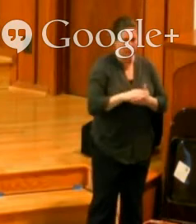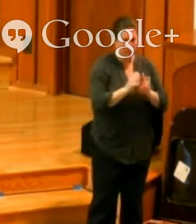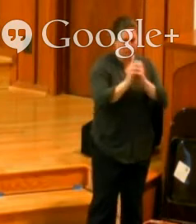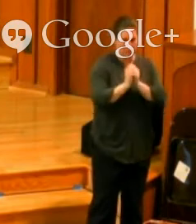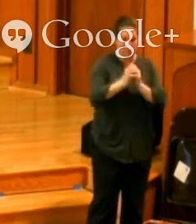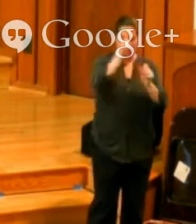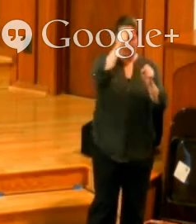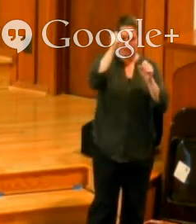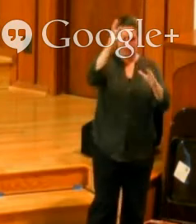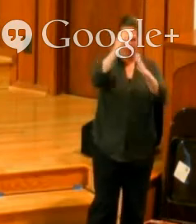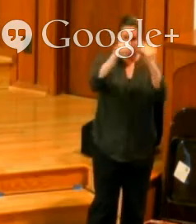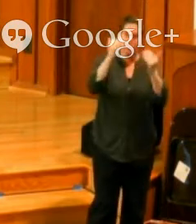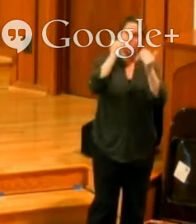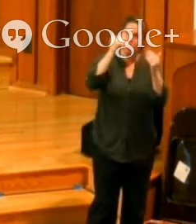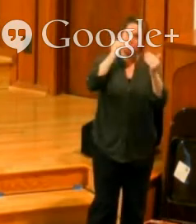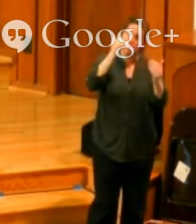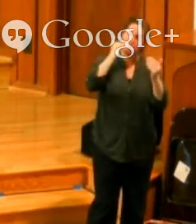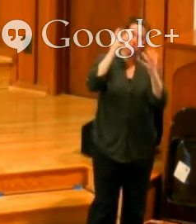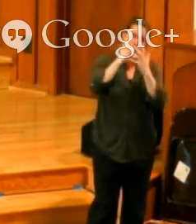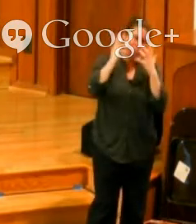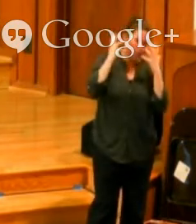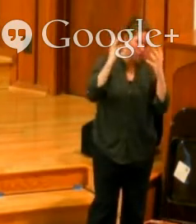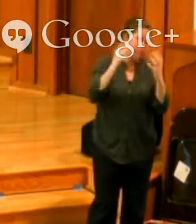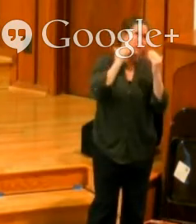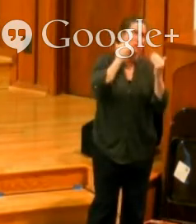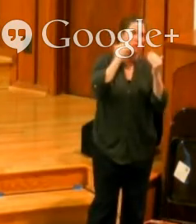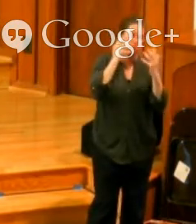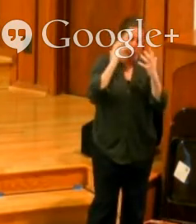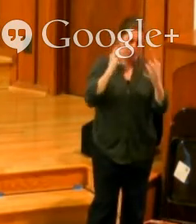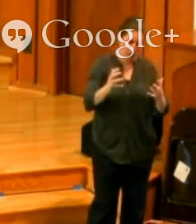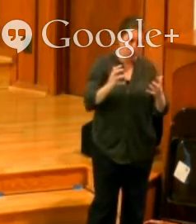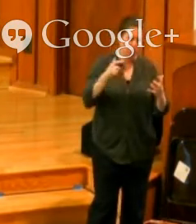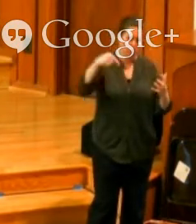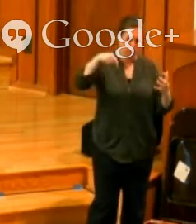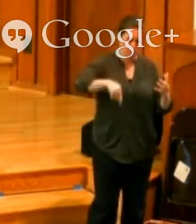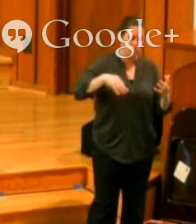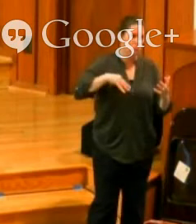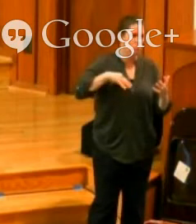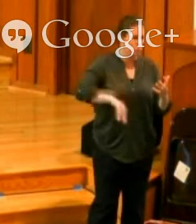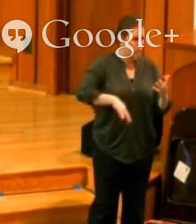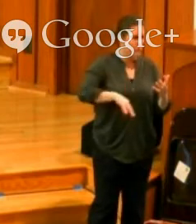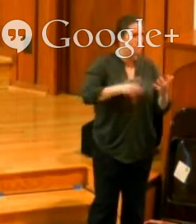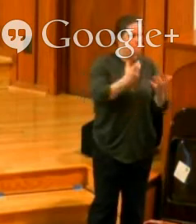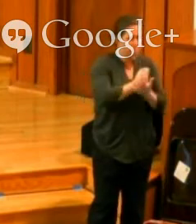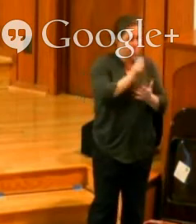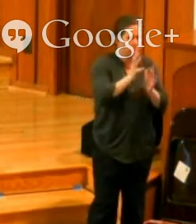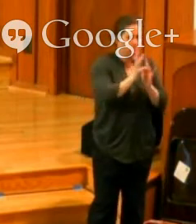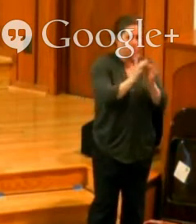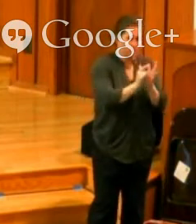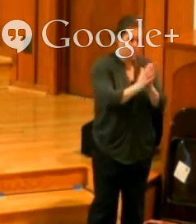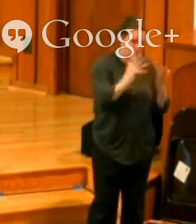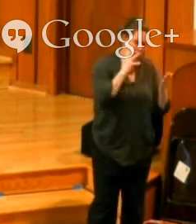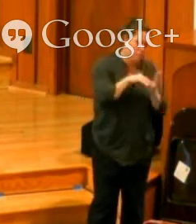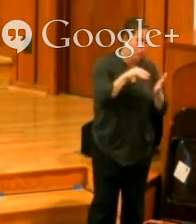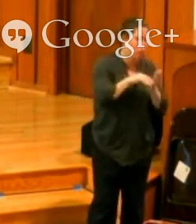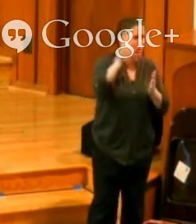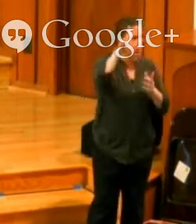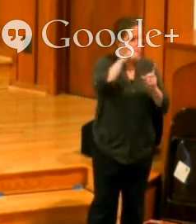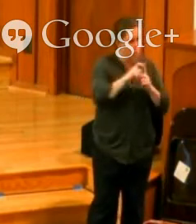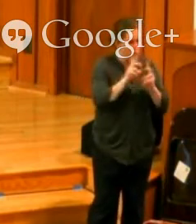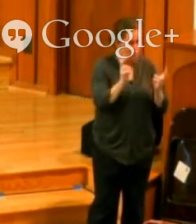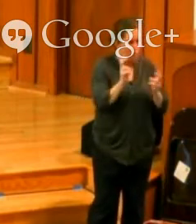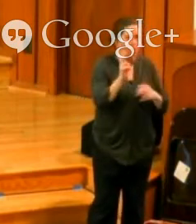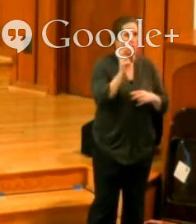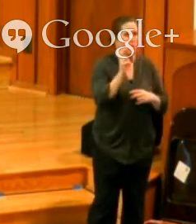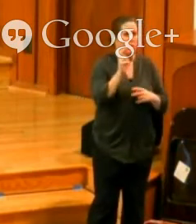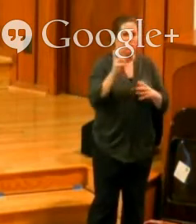in heaven, we thank you so much again, so much, Lord, for the privilege we have of studying your Word. And Father, I'm thankful that we can be here